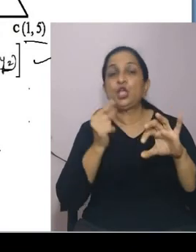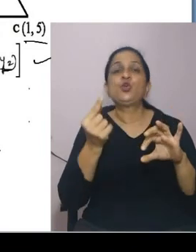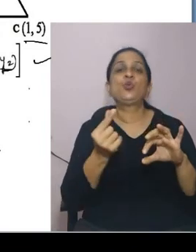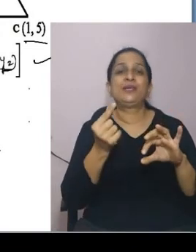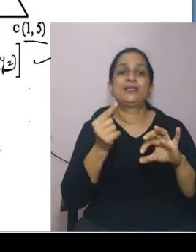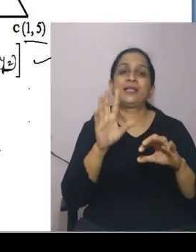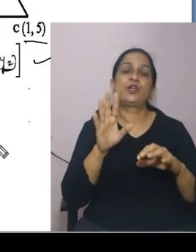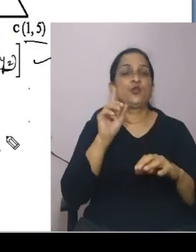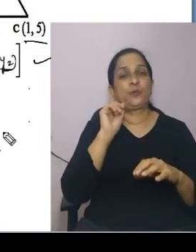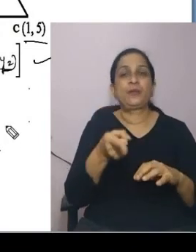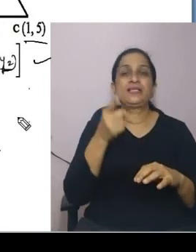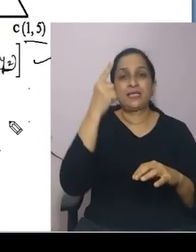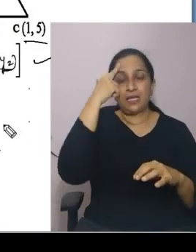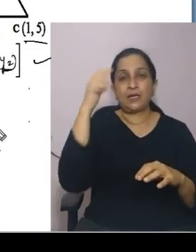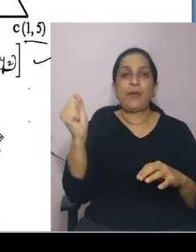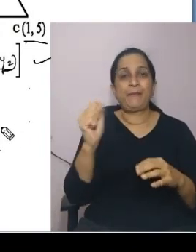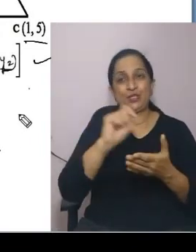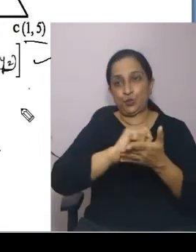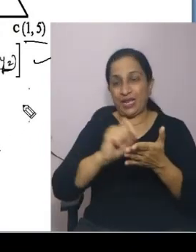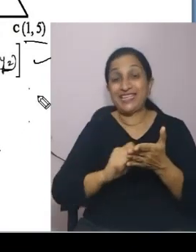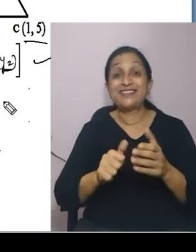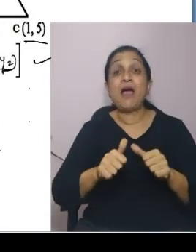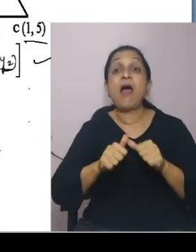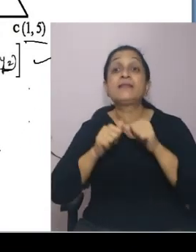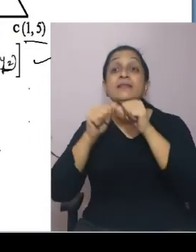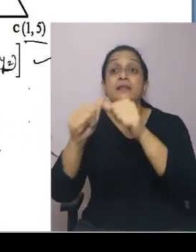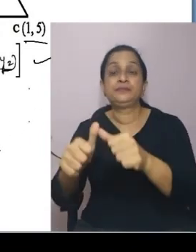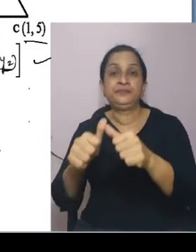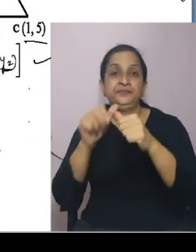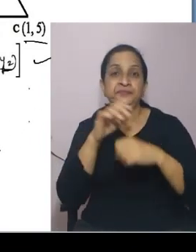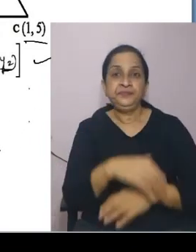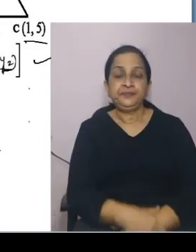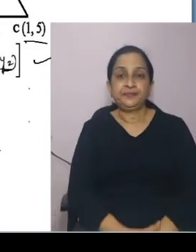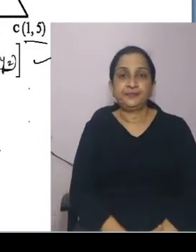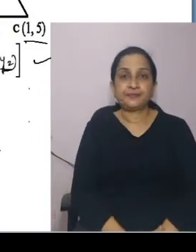Very easy to solve.